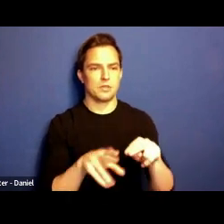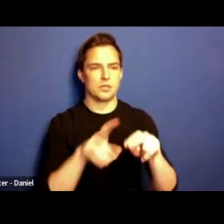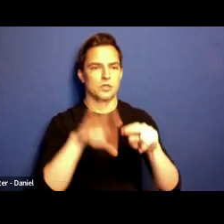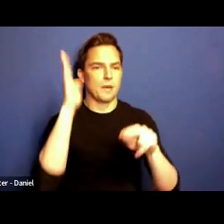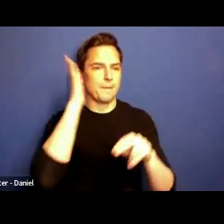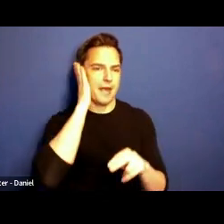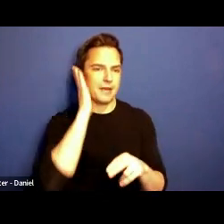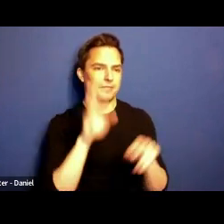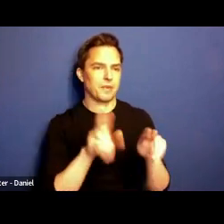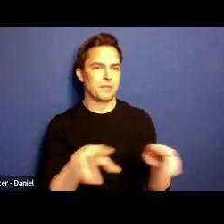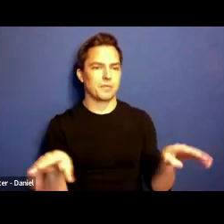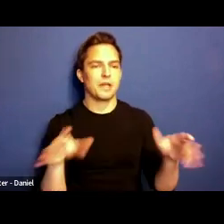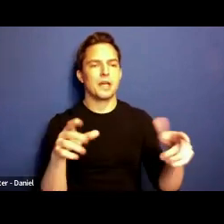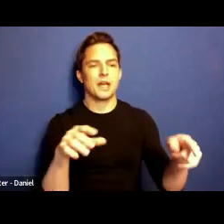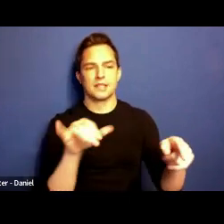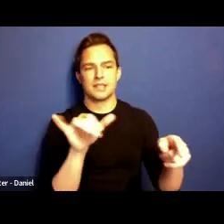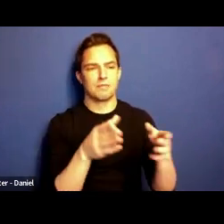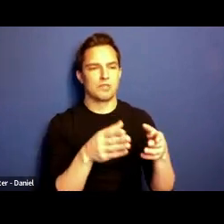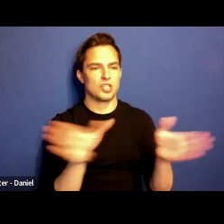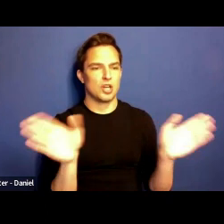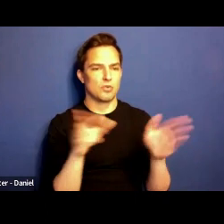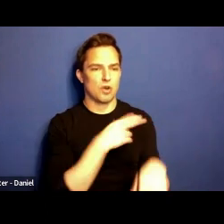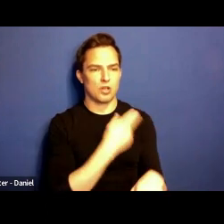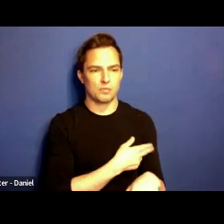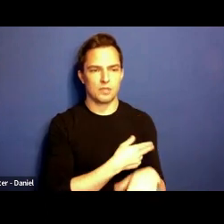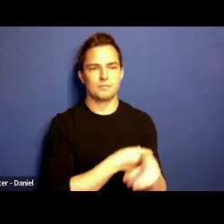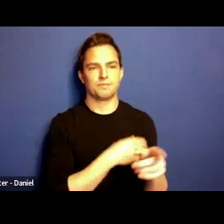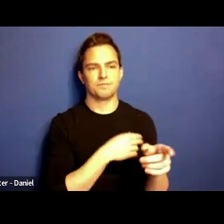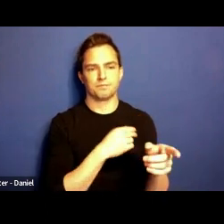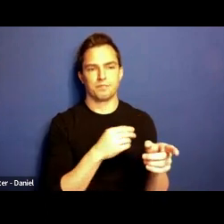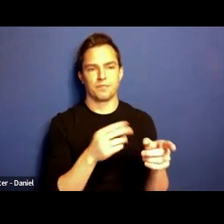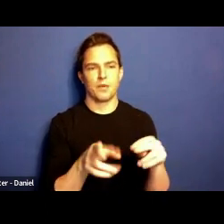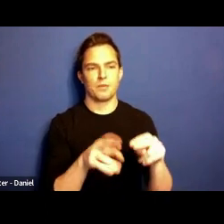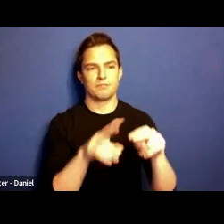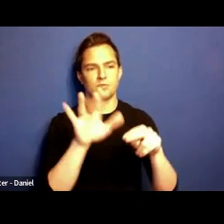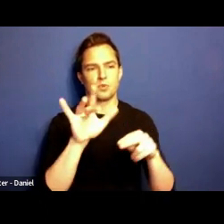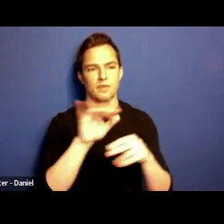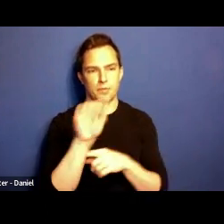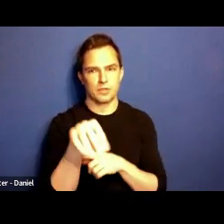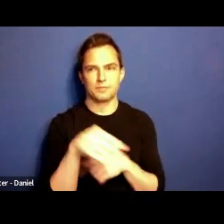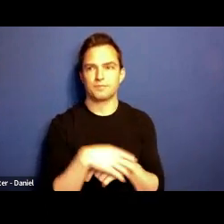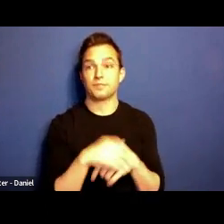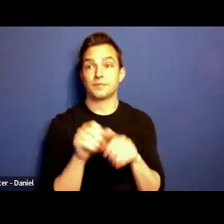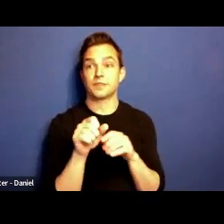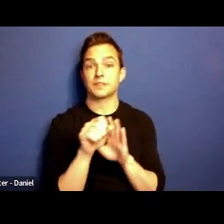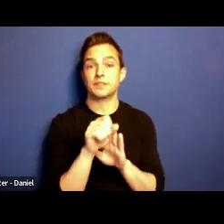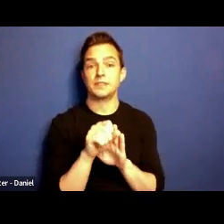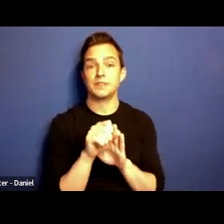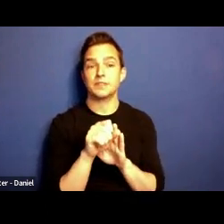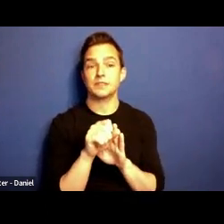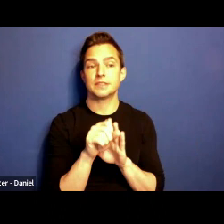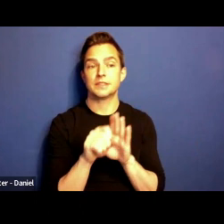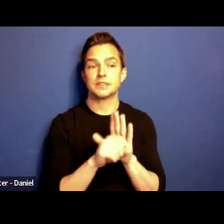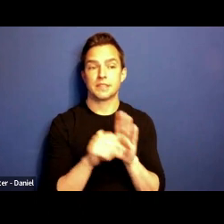and same thing with general hospital specialty units that were up 25%, while state hospital beds